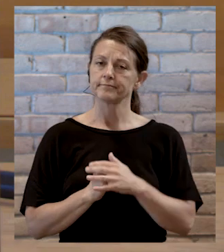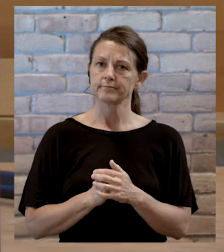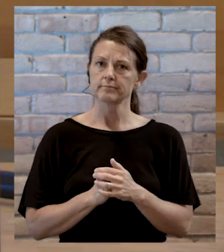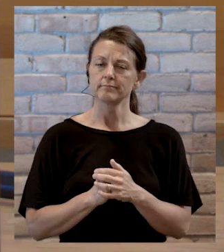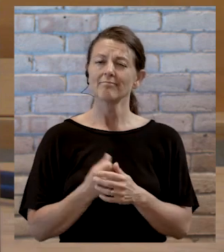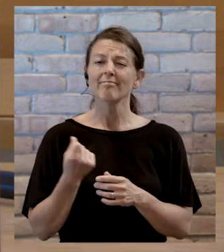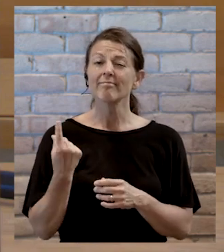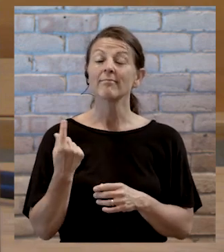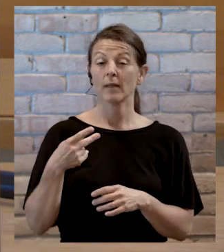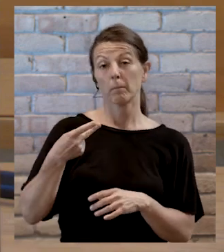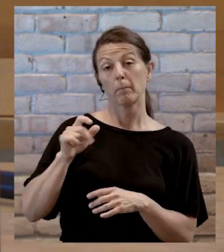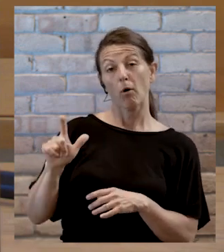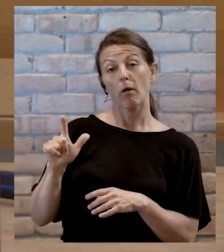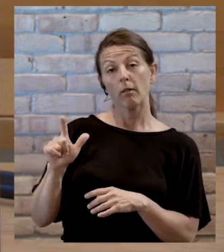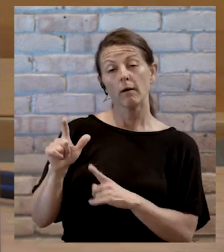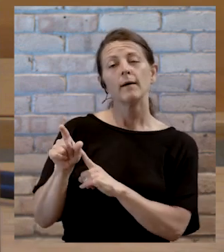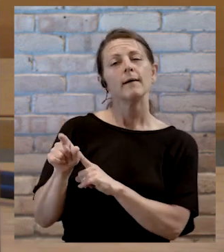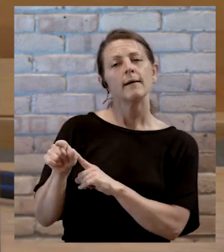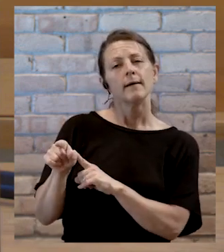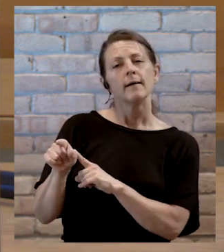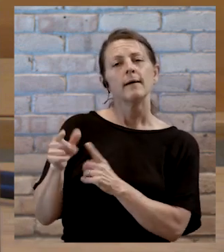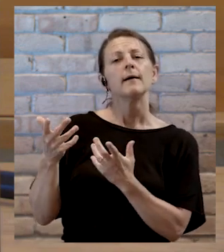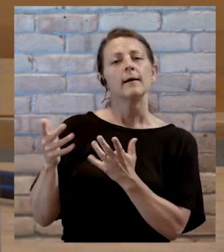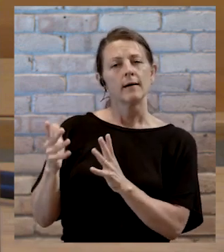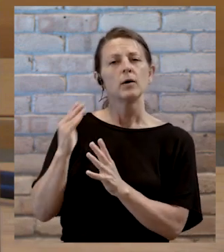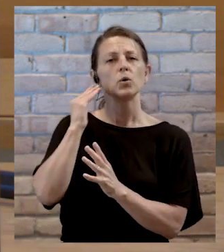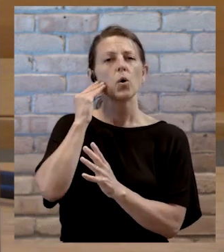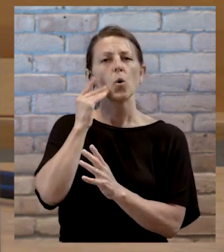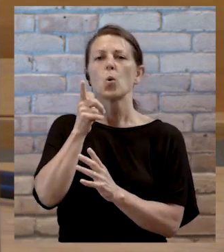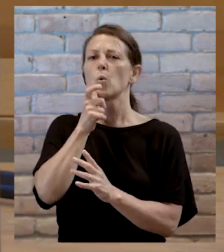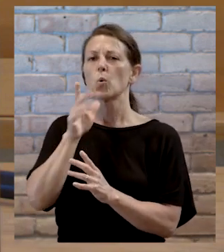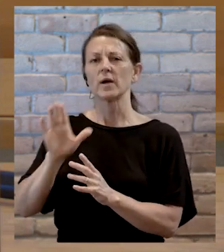You see, Paul knew his shepherd.